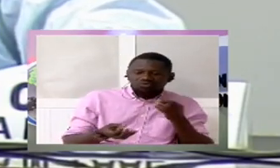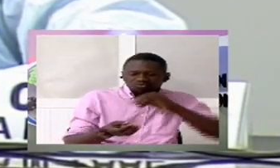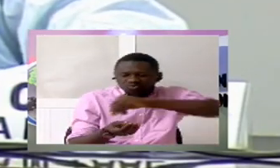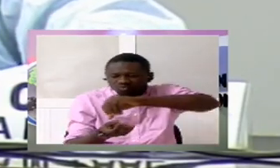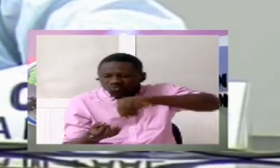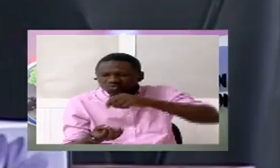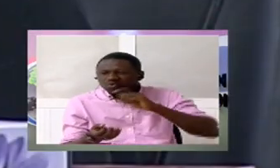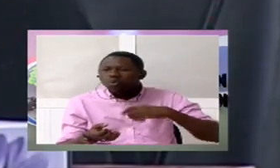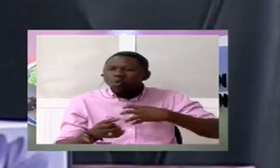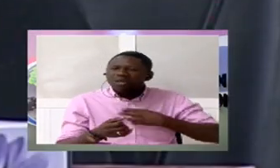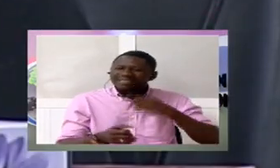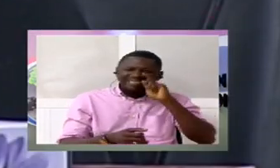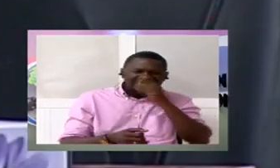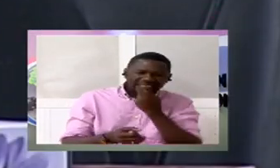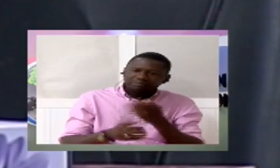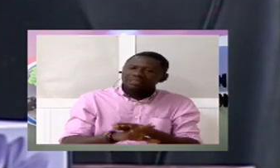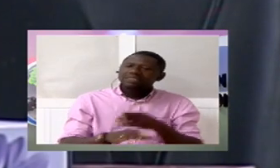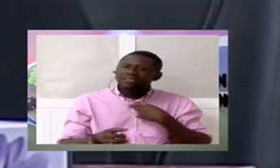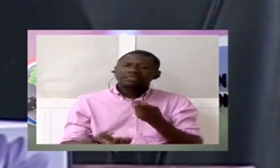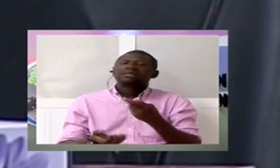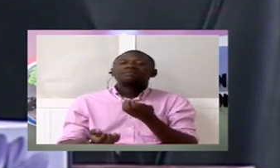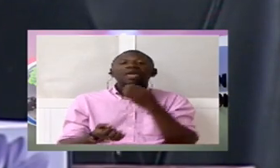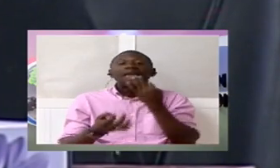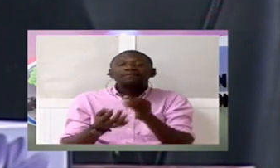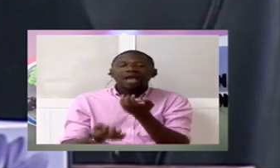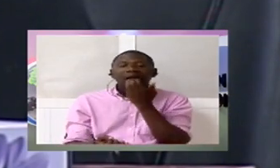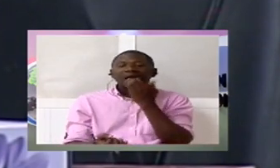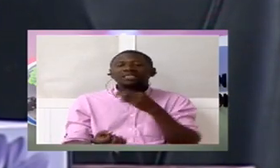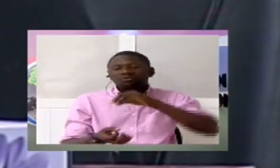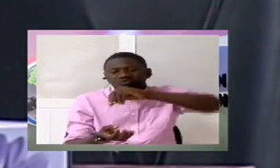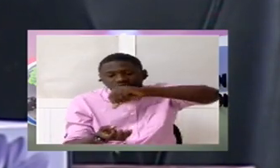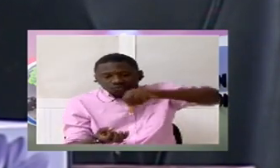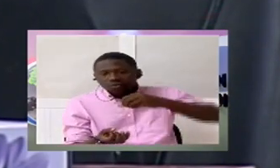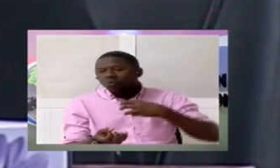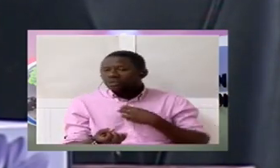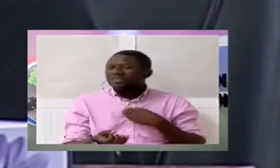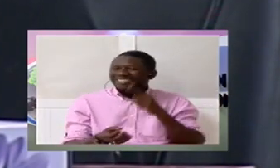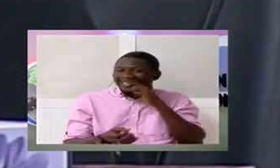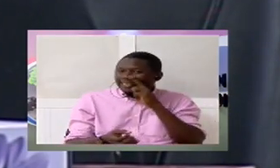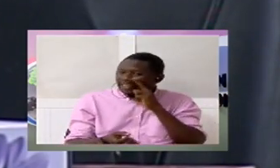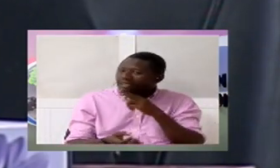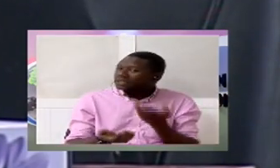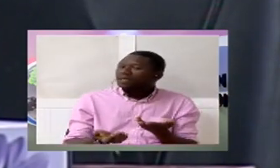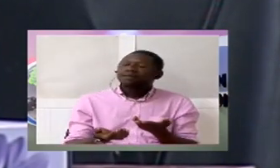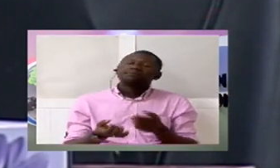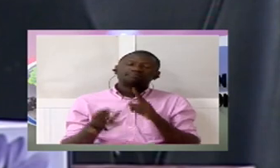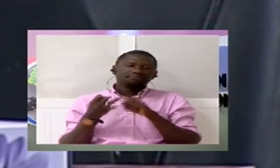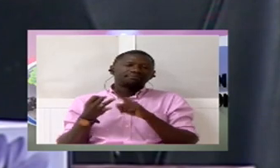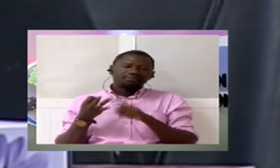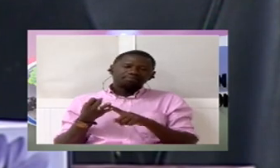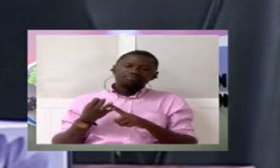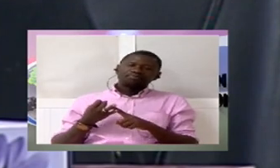Aka kolut menu tilinta baluola domoro men anyanta domola ani ye fero lu menuke puruka domorindi posinola